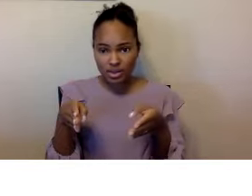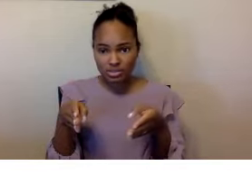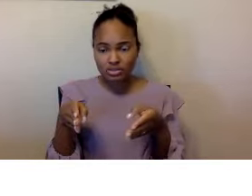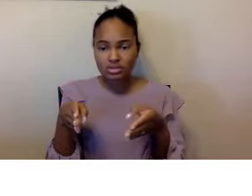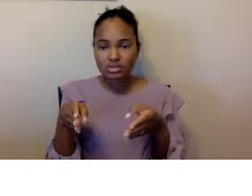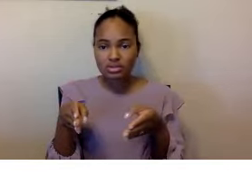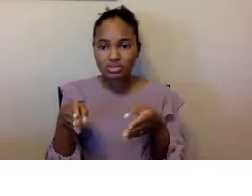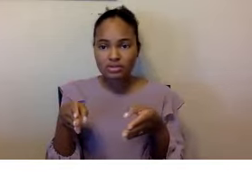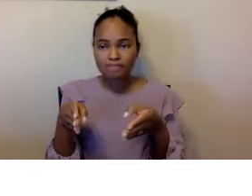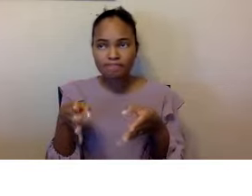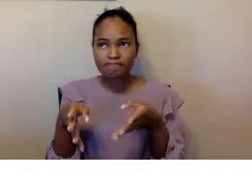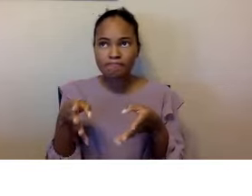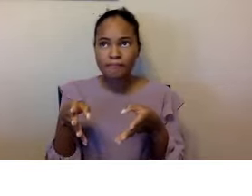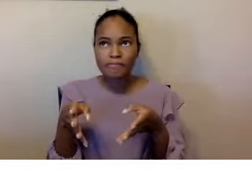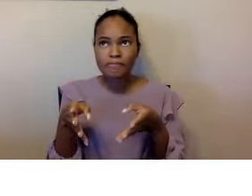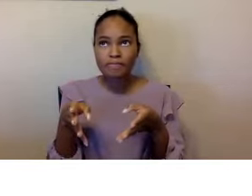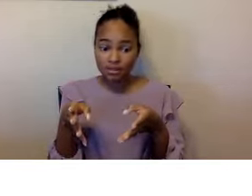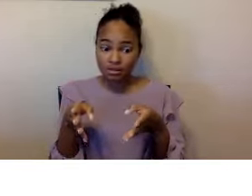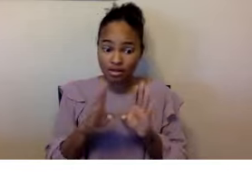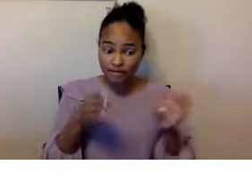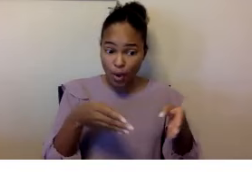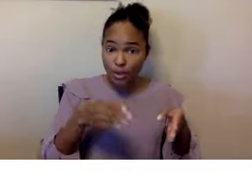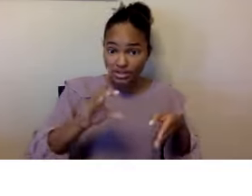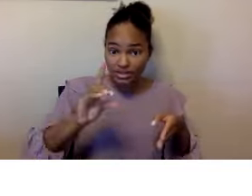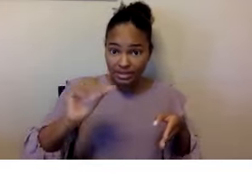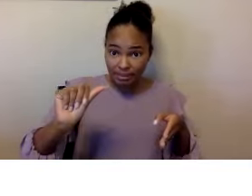focusing not only on disability